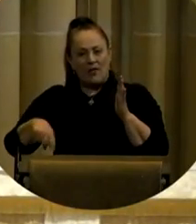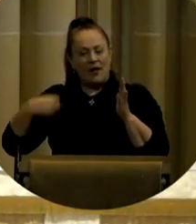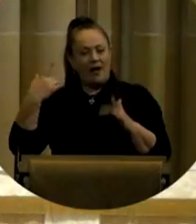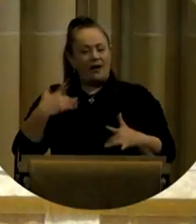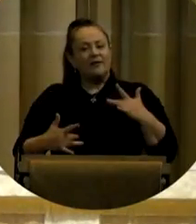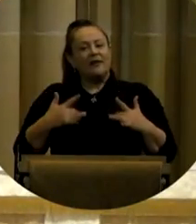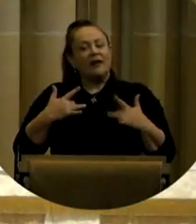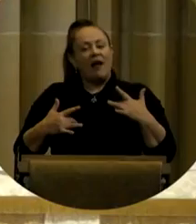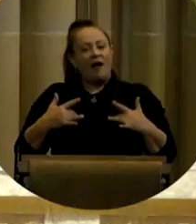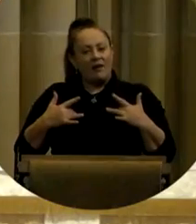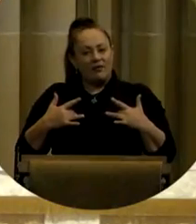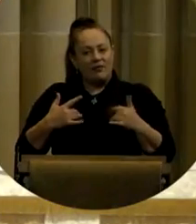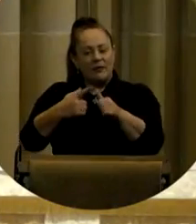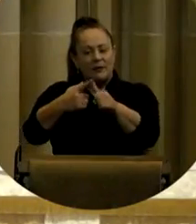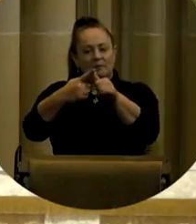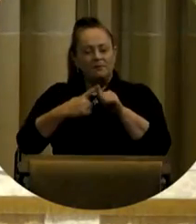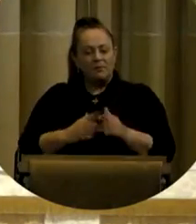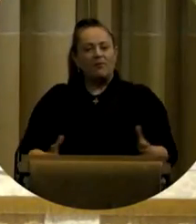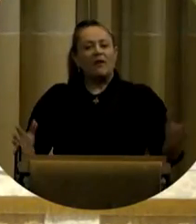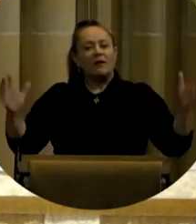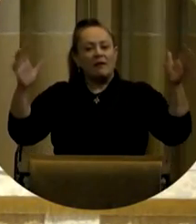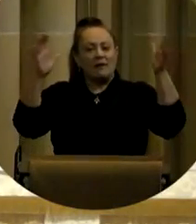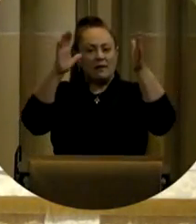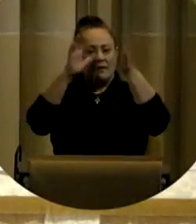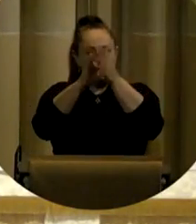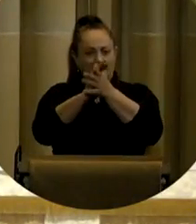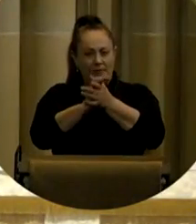everlasting life.